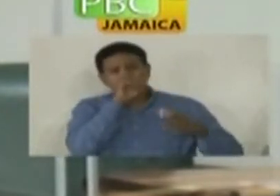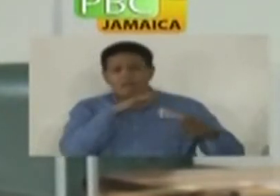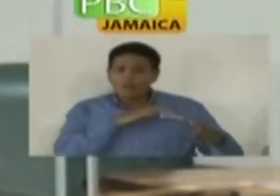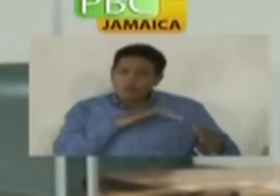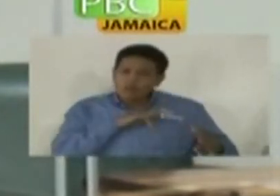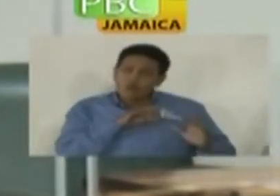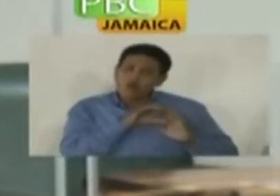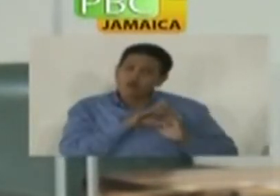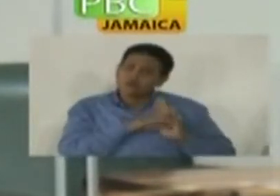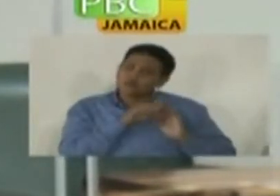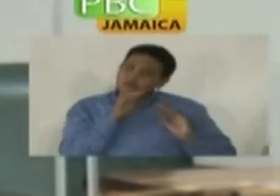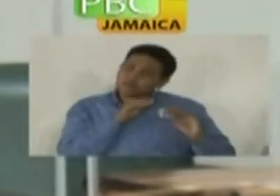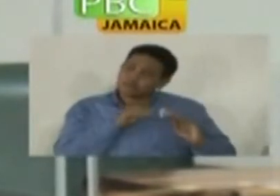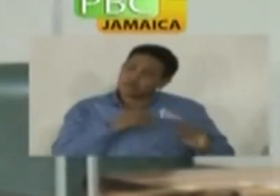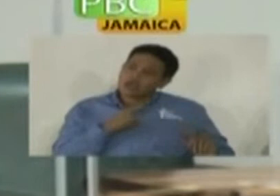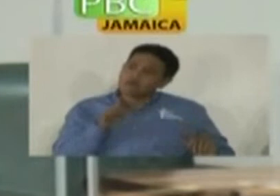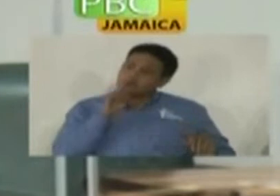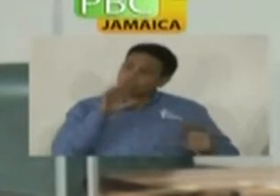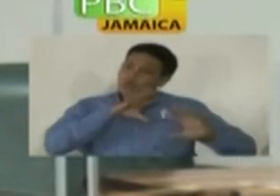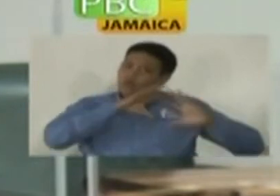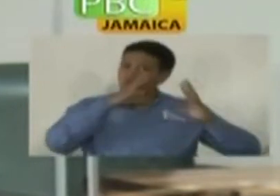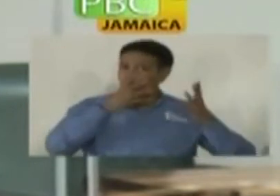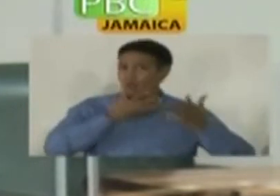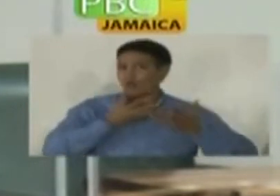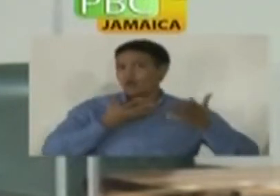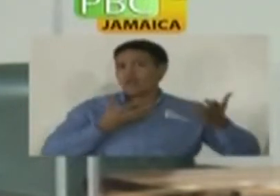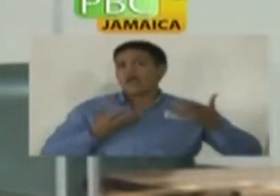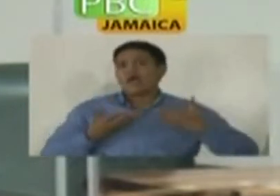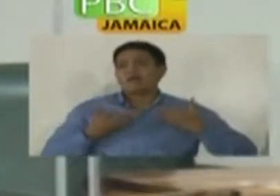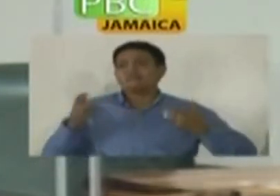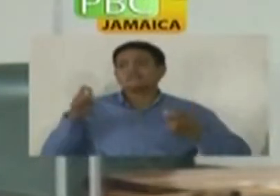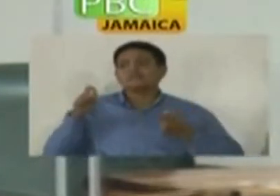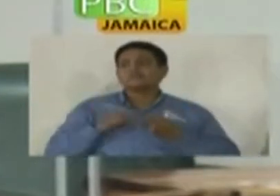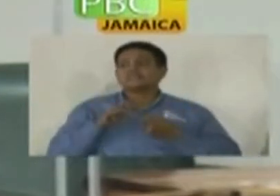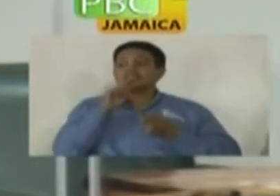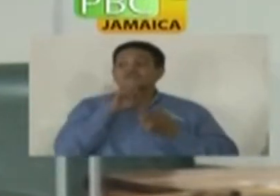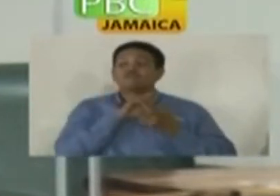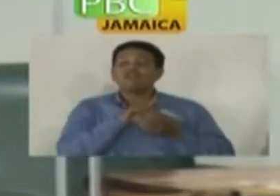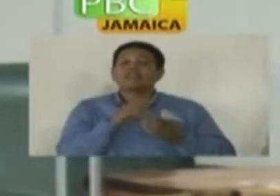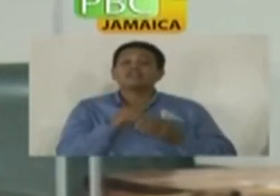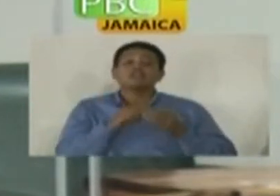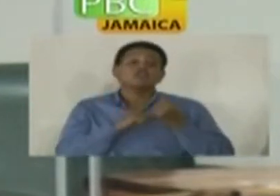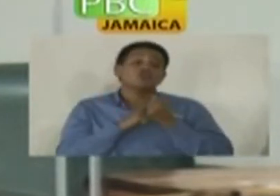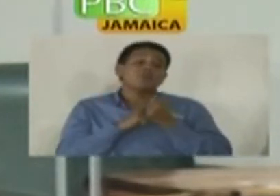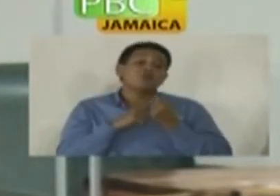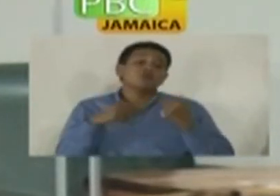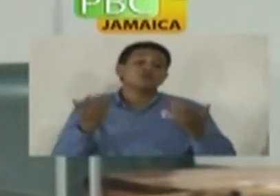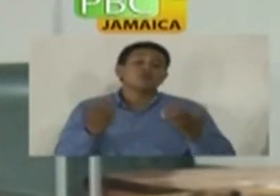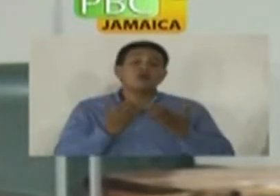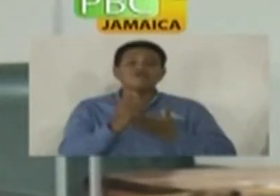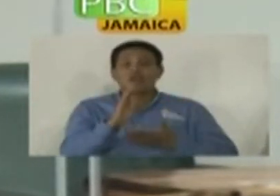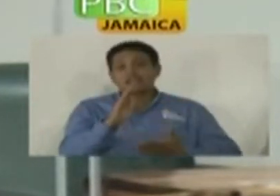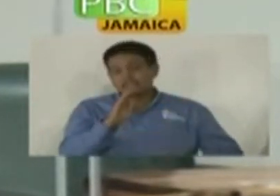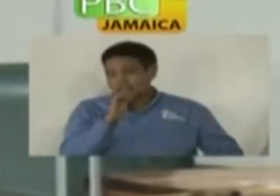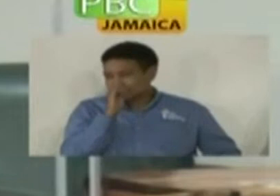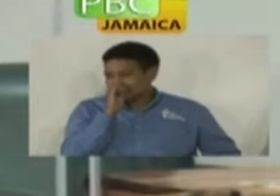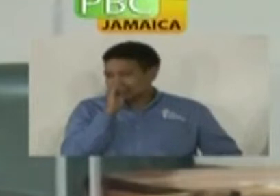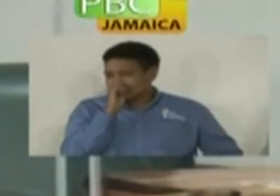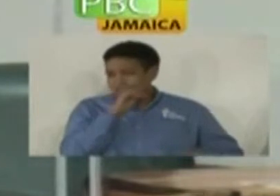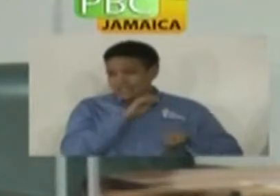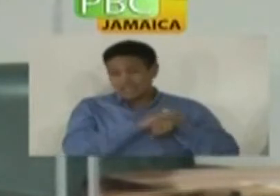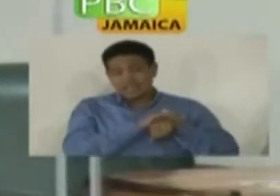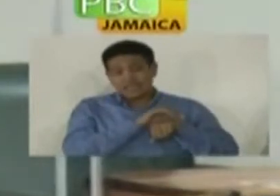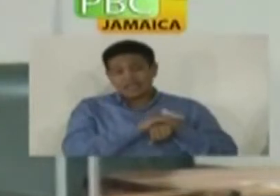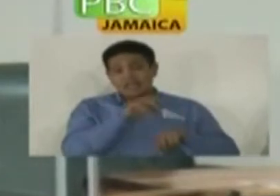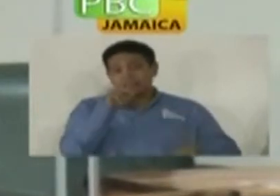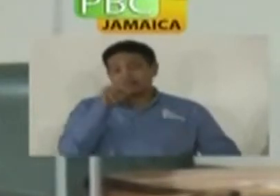that the world has, particularly as it is in support of rights. India and